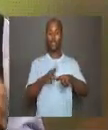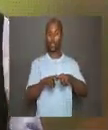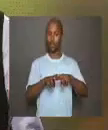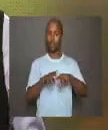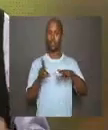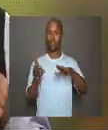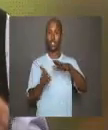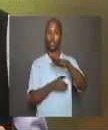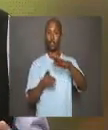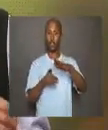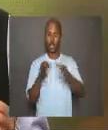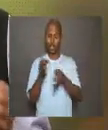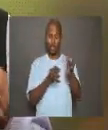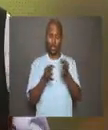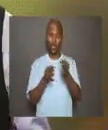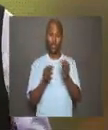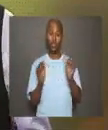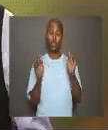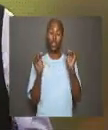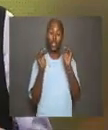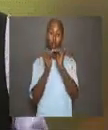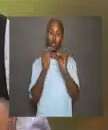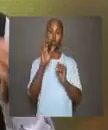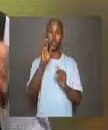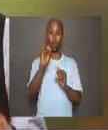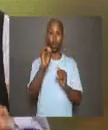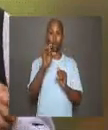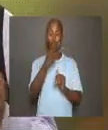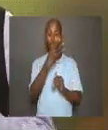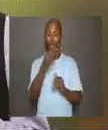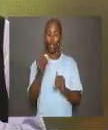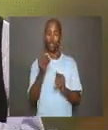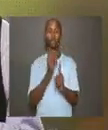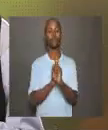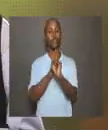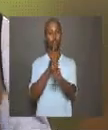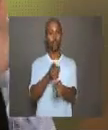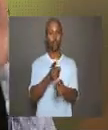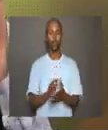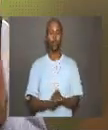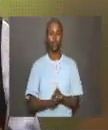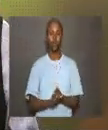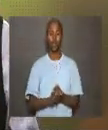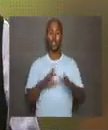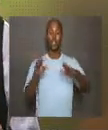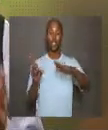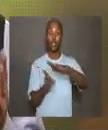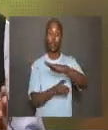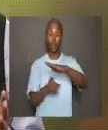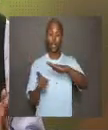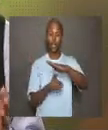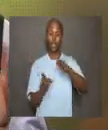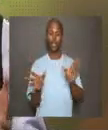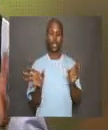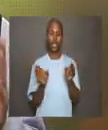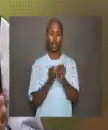the expression equal to 0 and solve. The domain is the